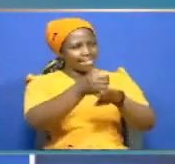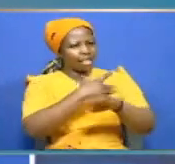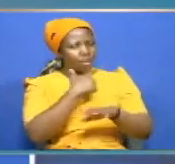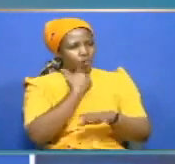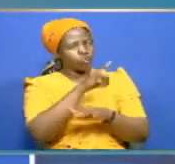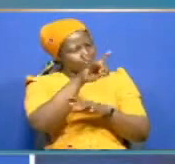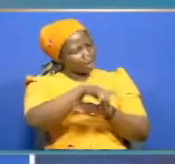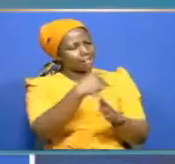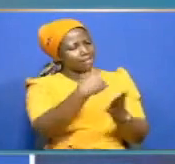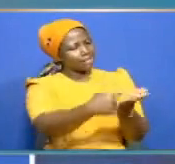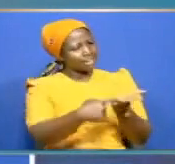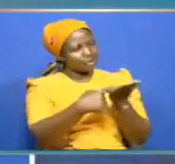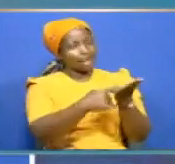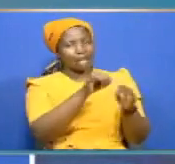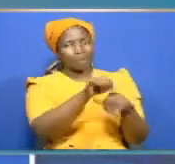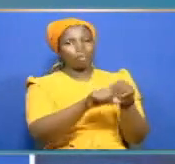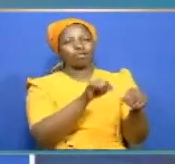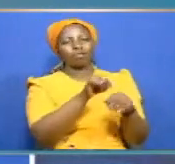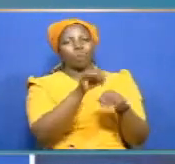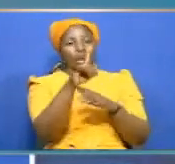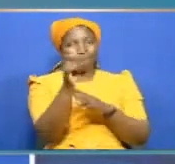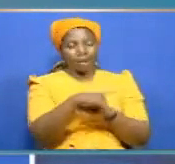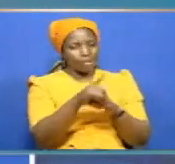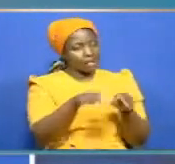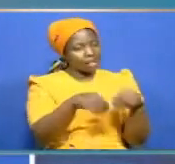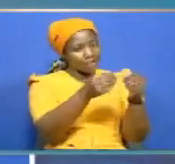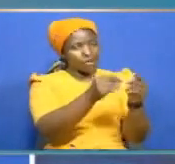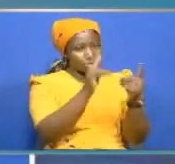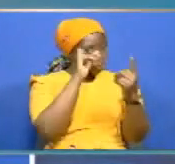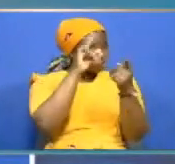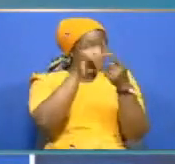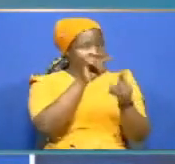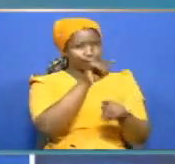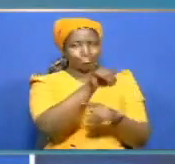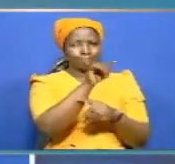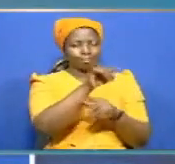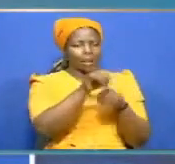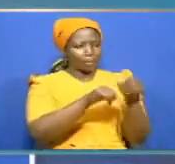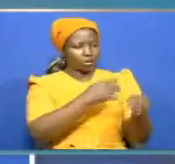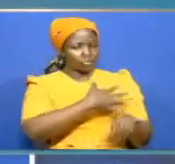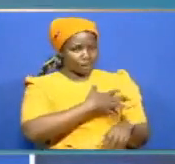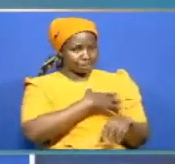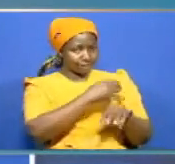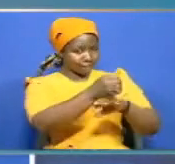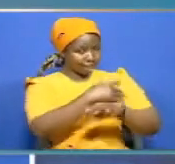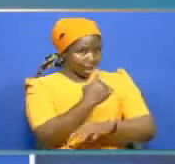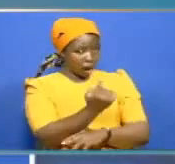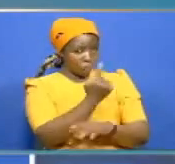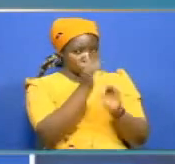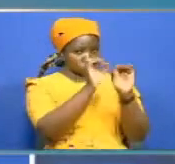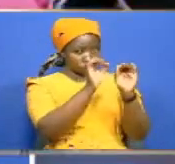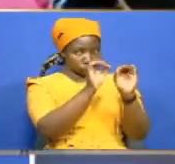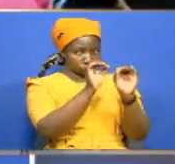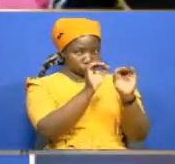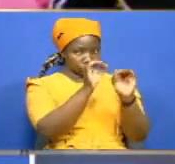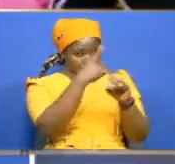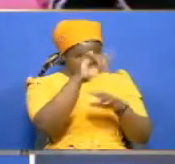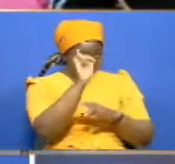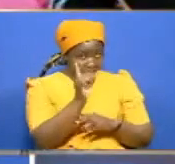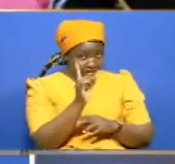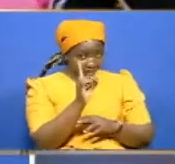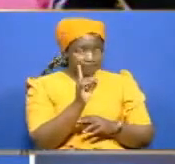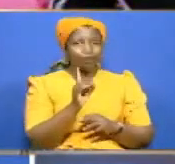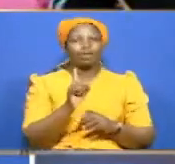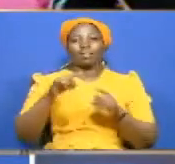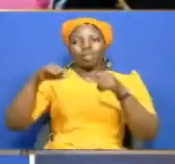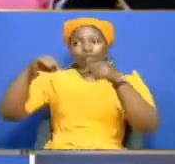talk about. A month has been dedicated to this. It's not just about breast cancer, right? Yes. So, yeah, today we